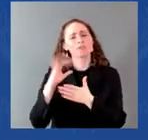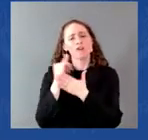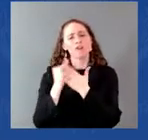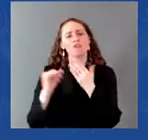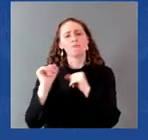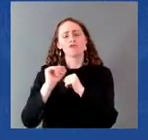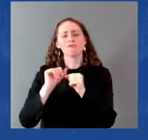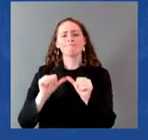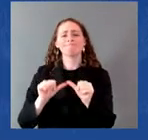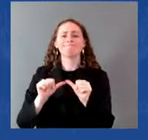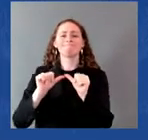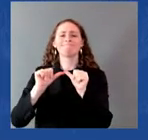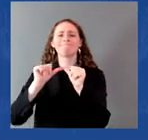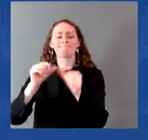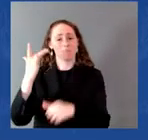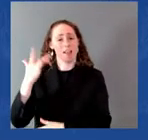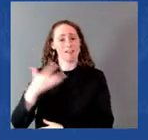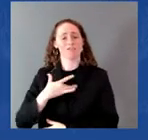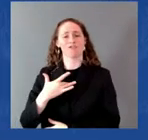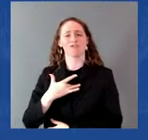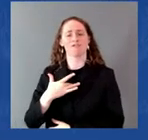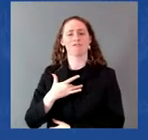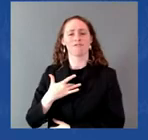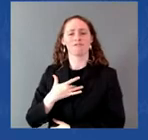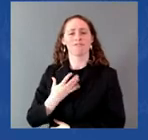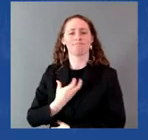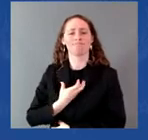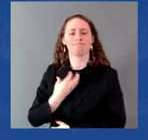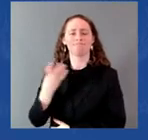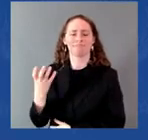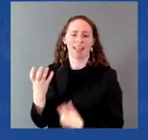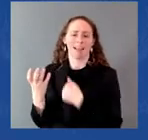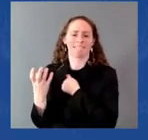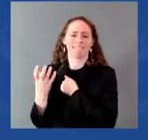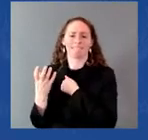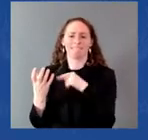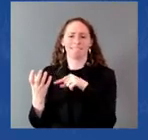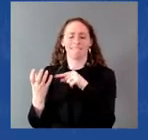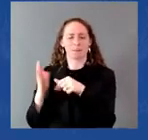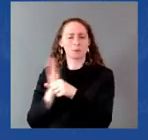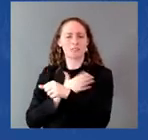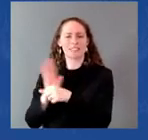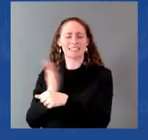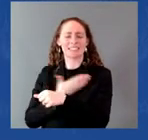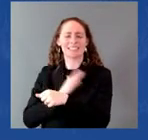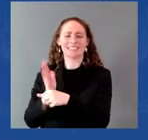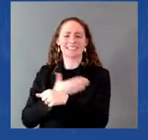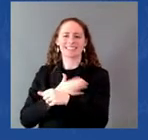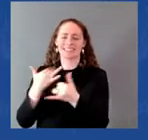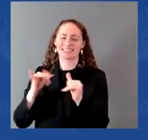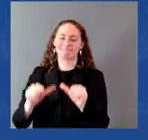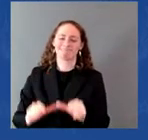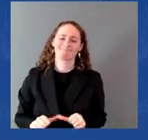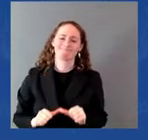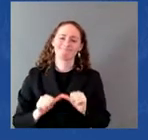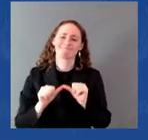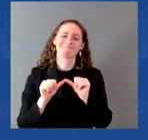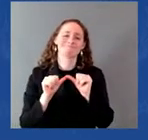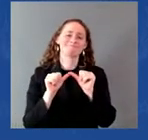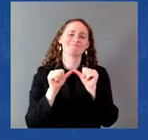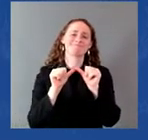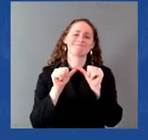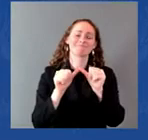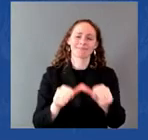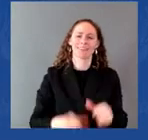needed. His music inspires us, challenges us, and brought us together, providing that sometimes the best